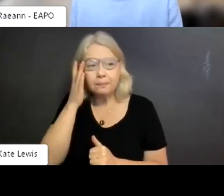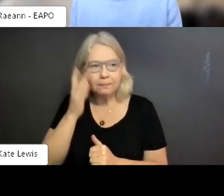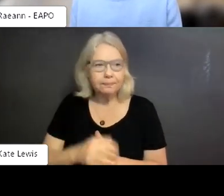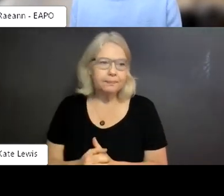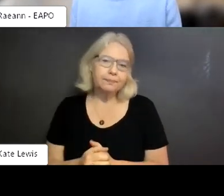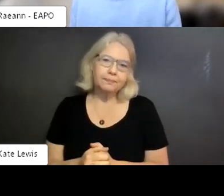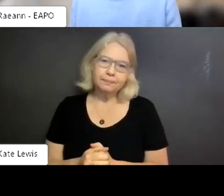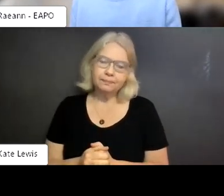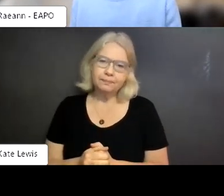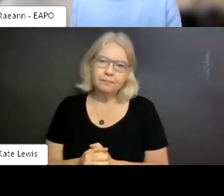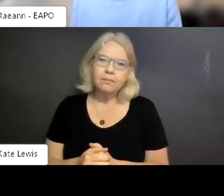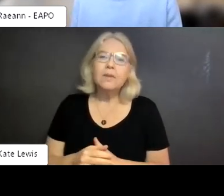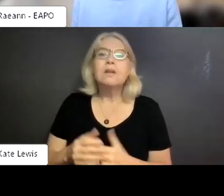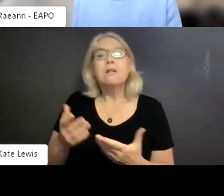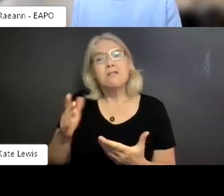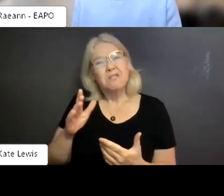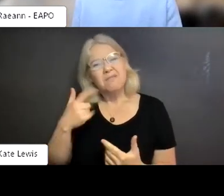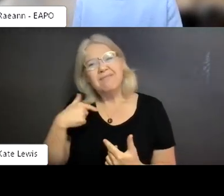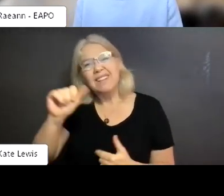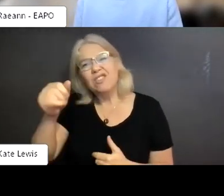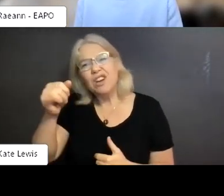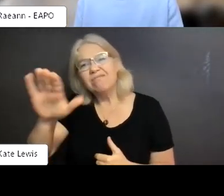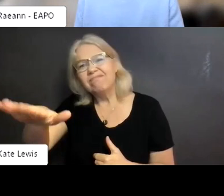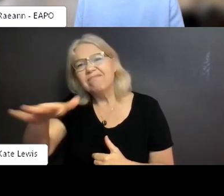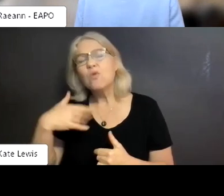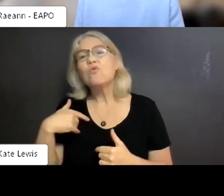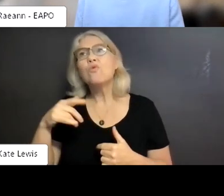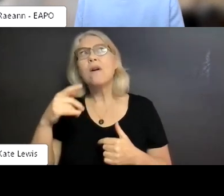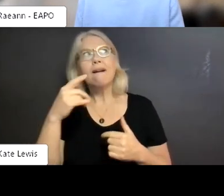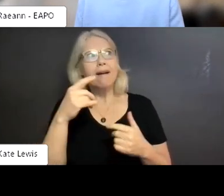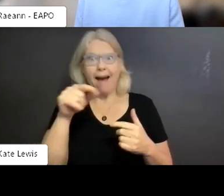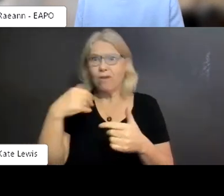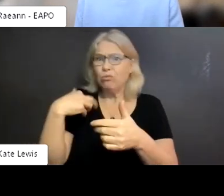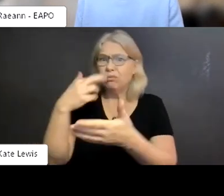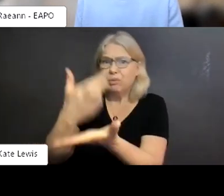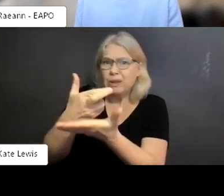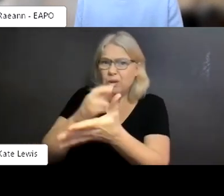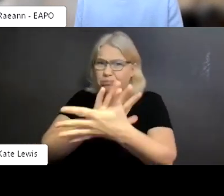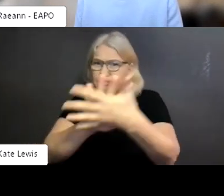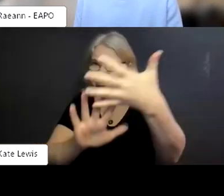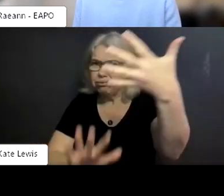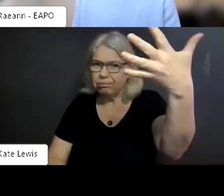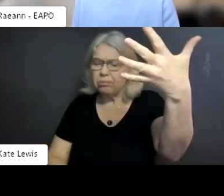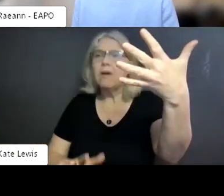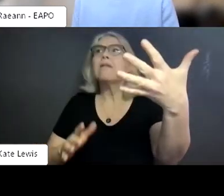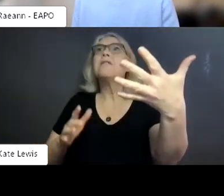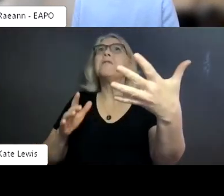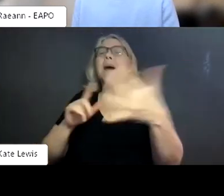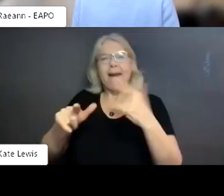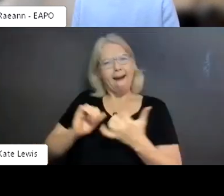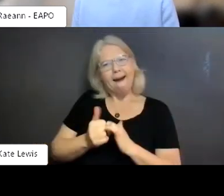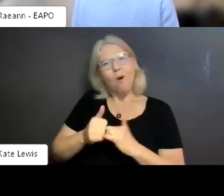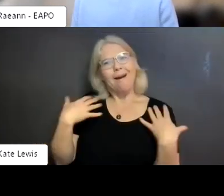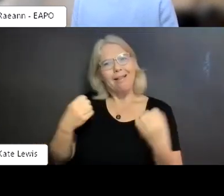to how healthcare leaders could use these resources to for their team education? Like, how can they use